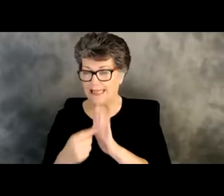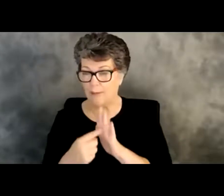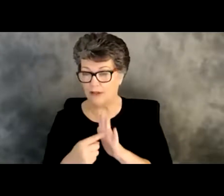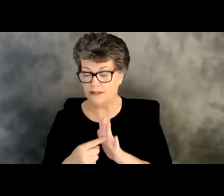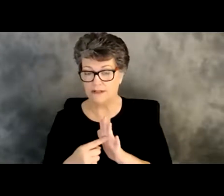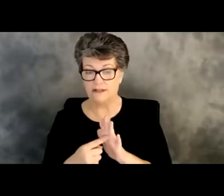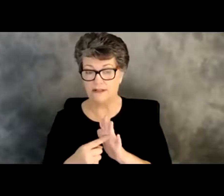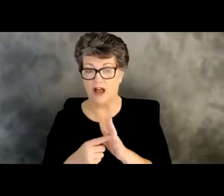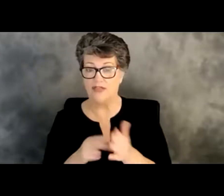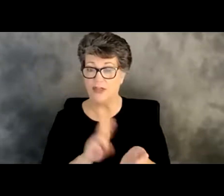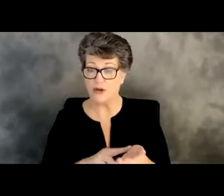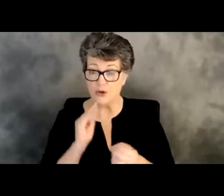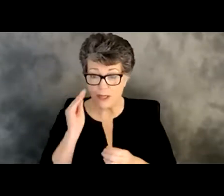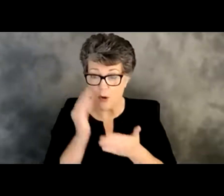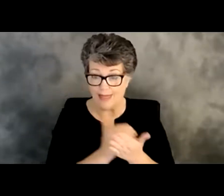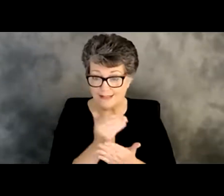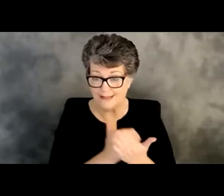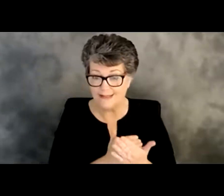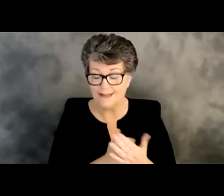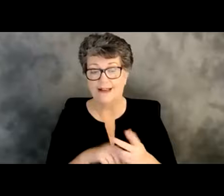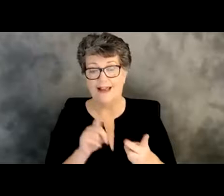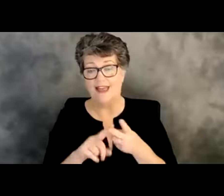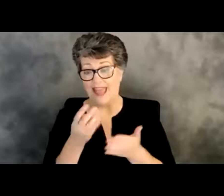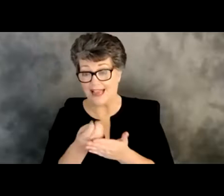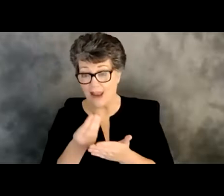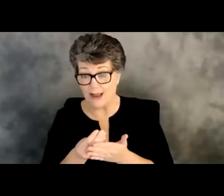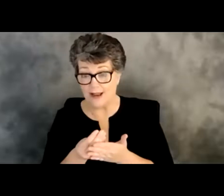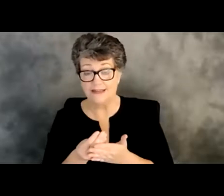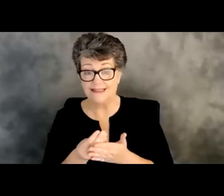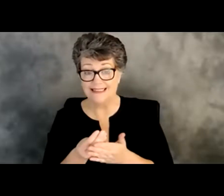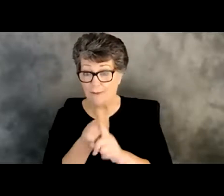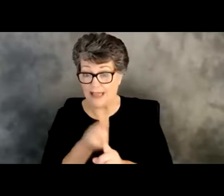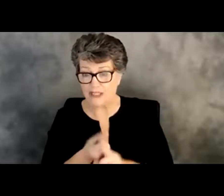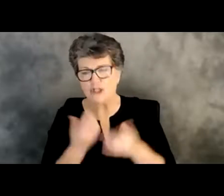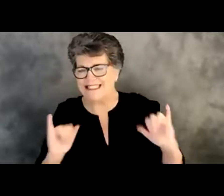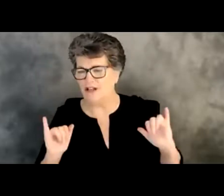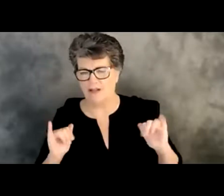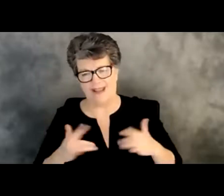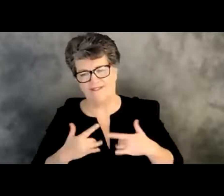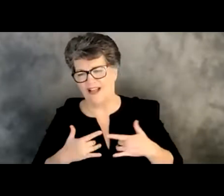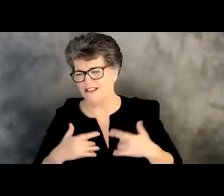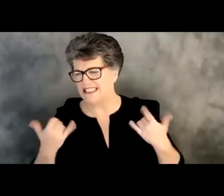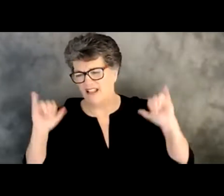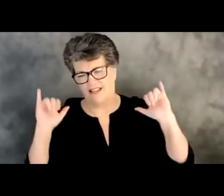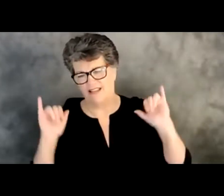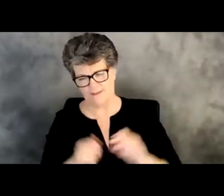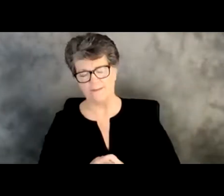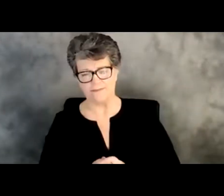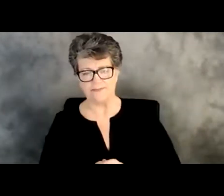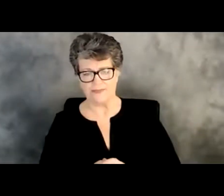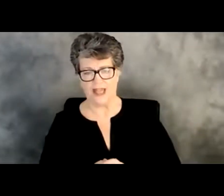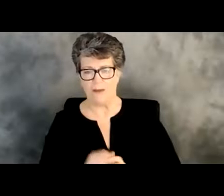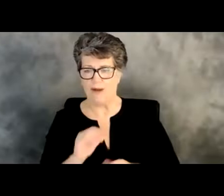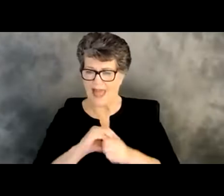what the nursing home lessons, the examples around the economic implications are still emerging, but that